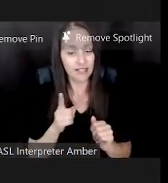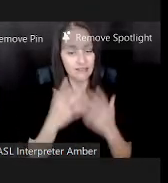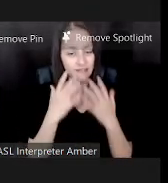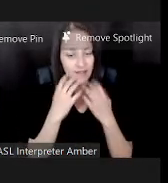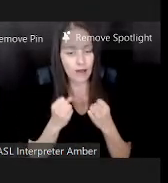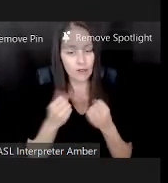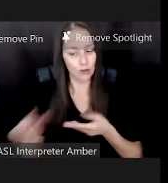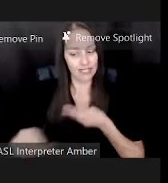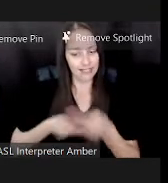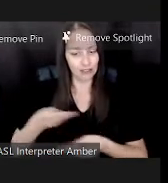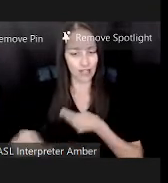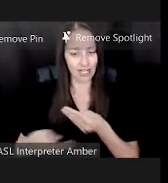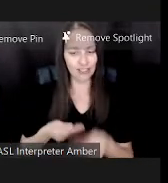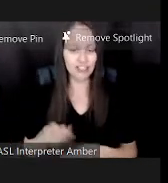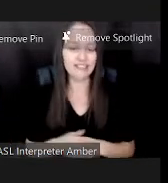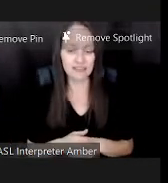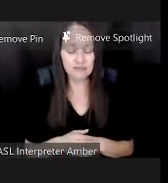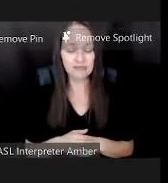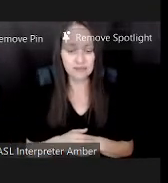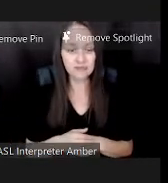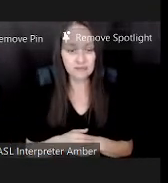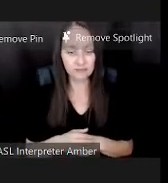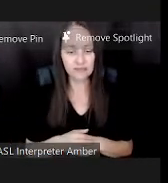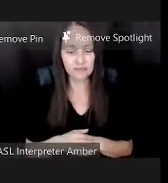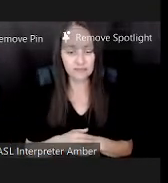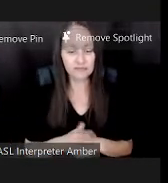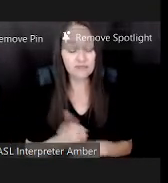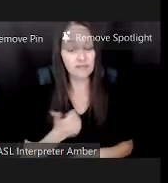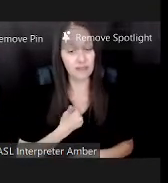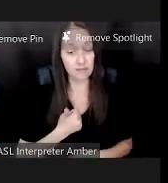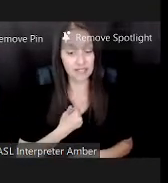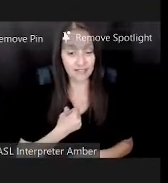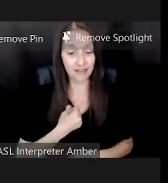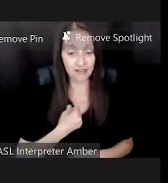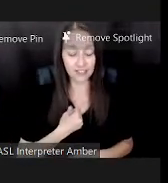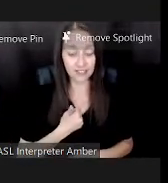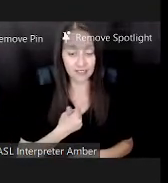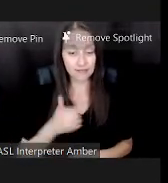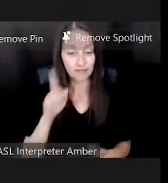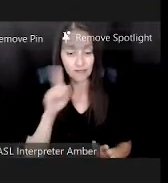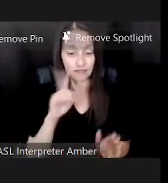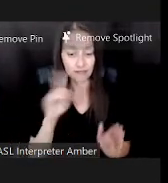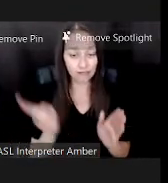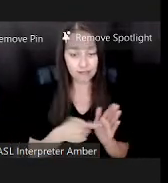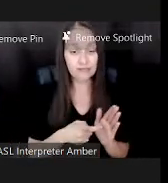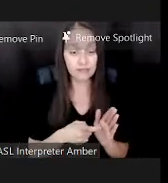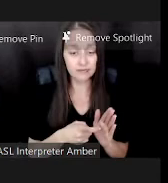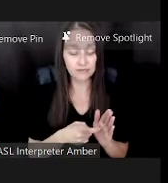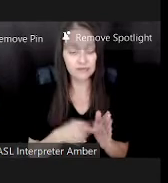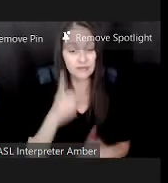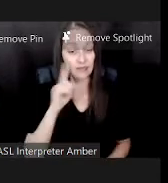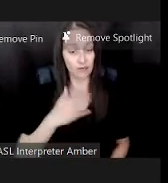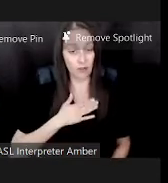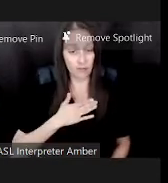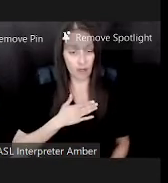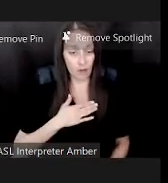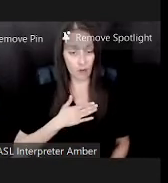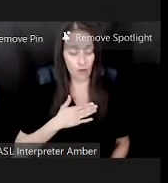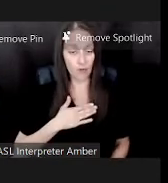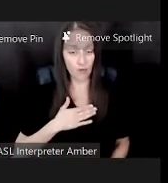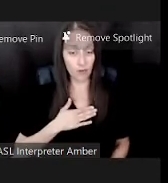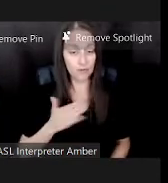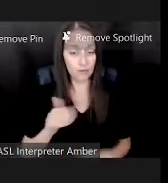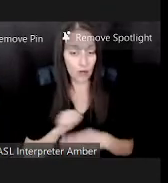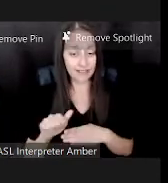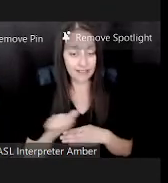Mm-hmm. Yeah. One thing I'm really struck by, Christy, is I think for me, in my own personal practice, PICA was really